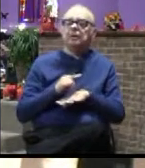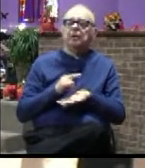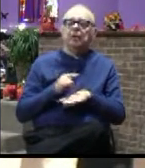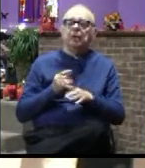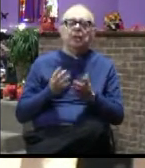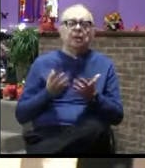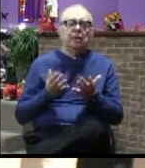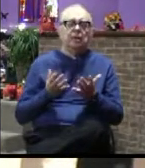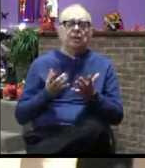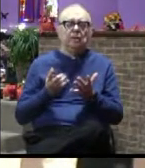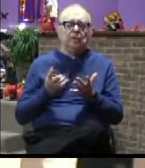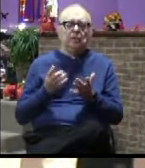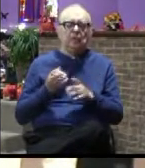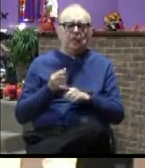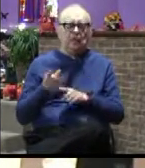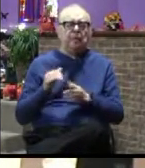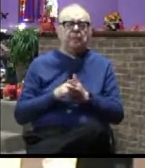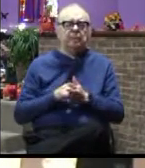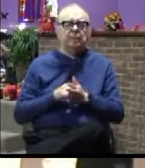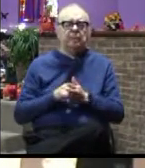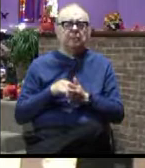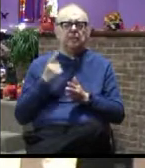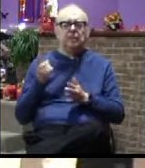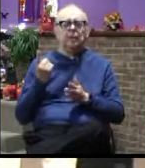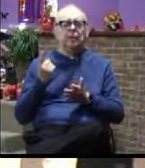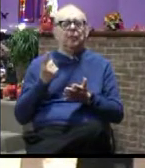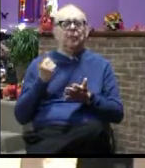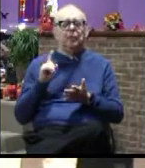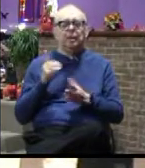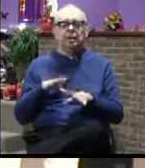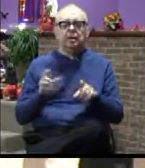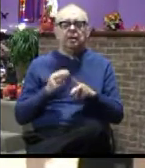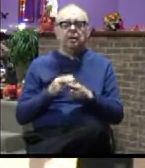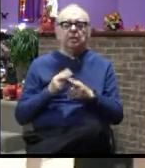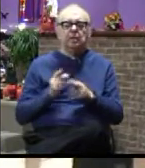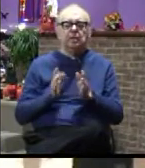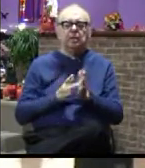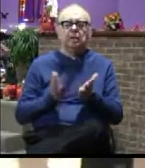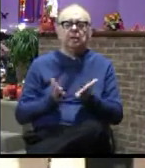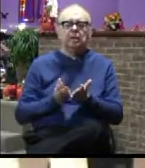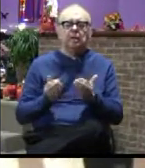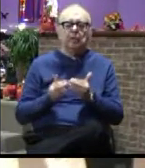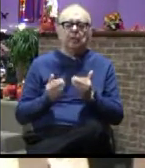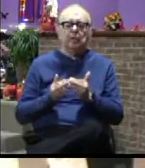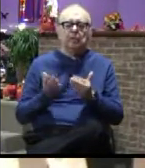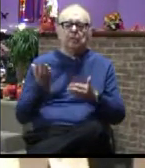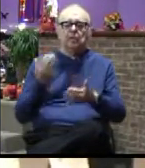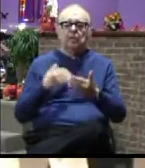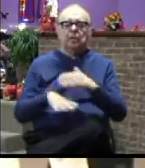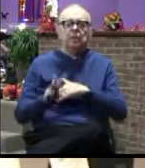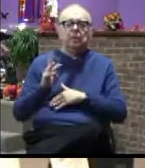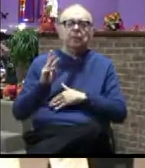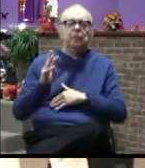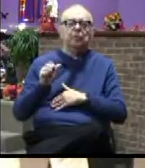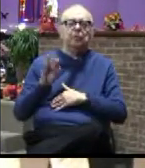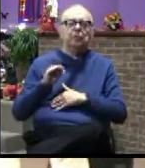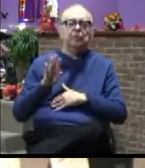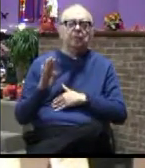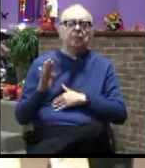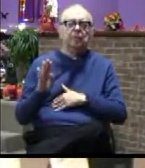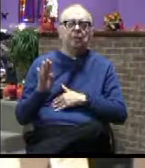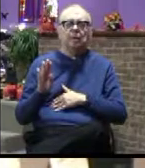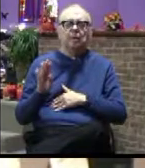Hold on to her, or heel grab her. And you think, where did he get that? Because the Bible says that even when they were coming out of the womb,